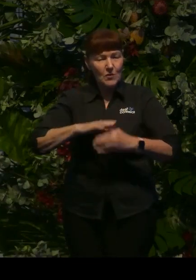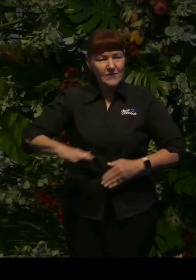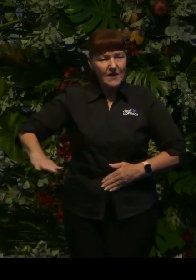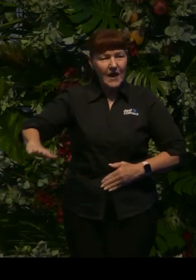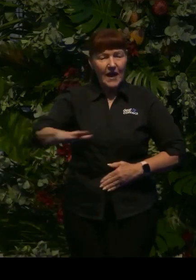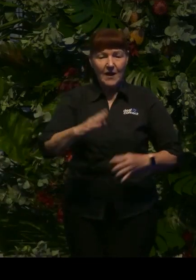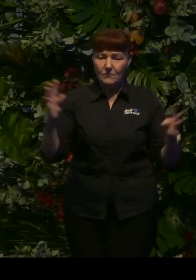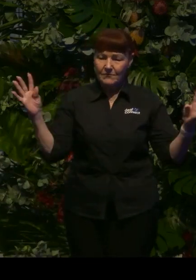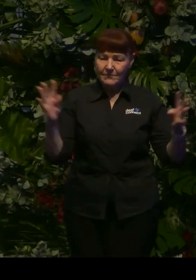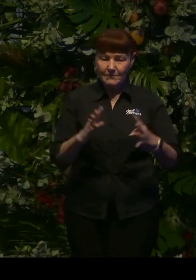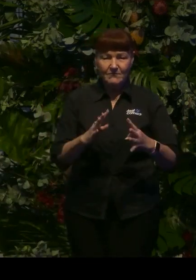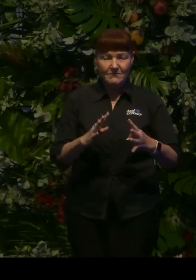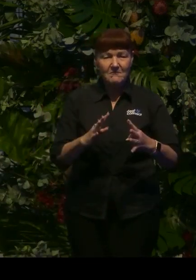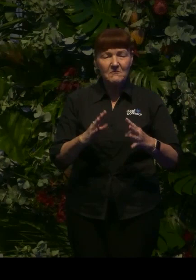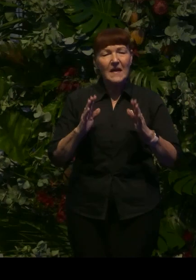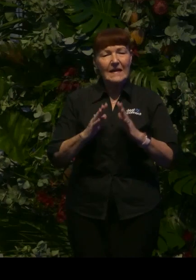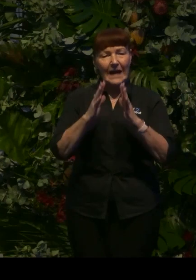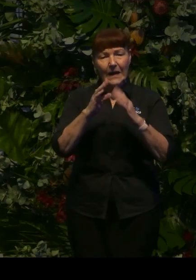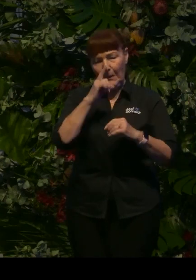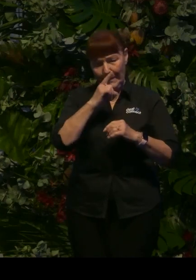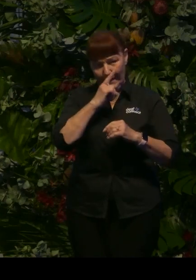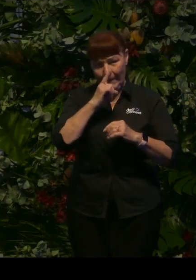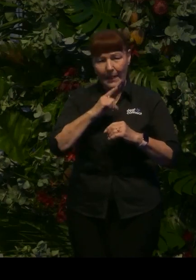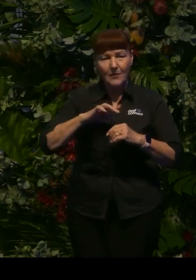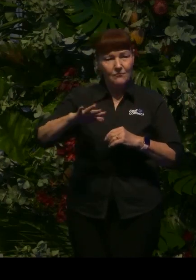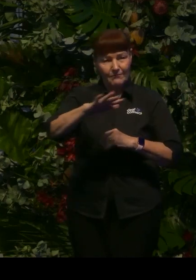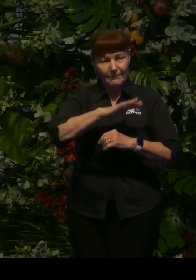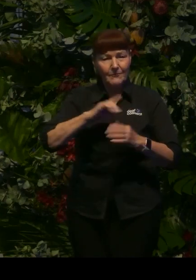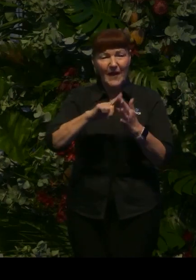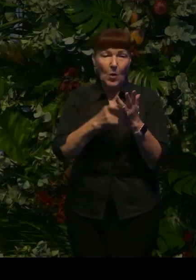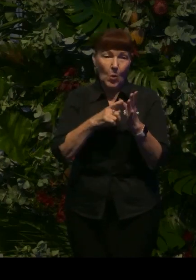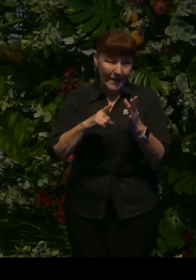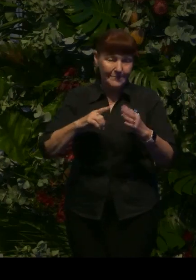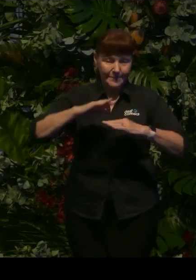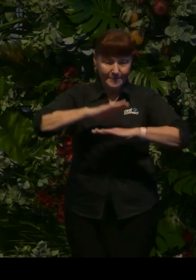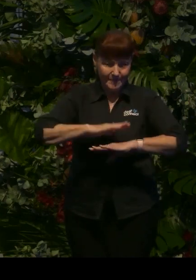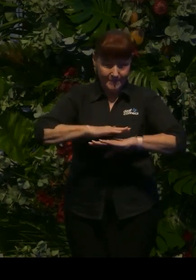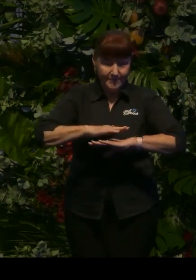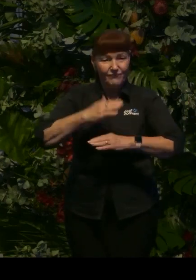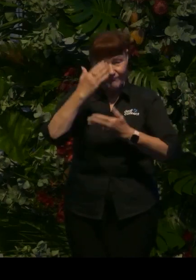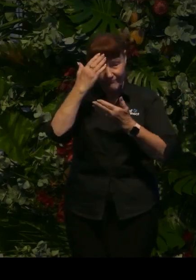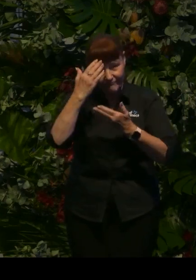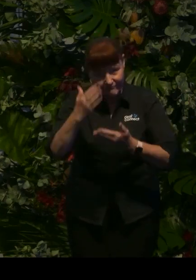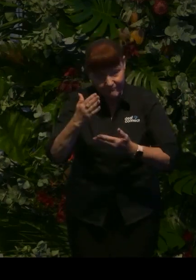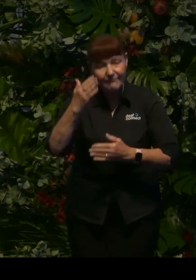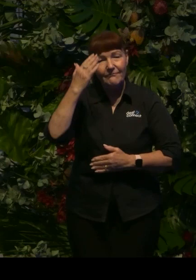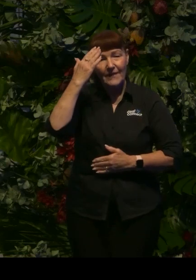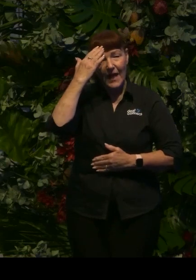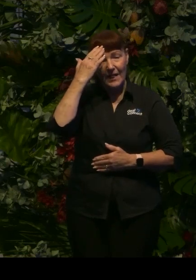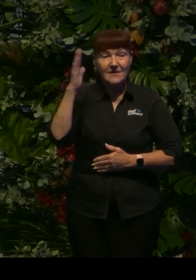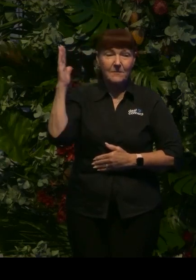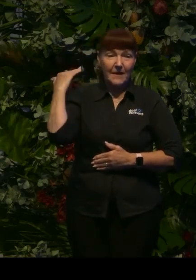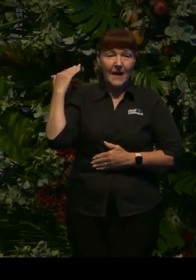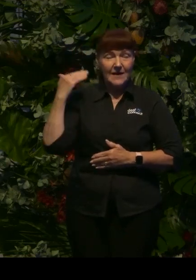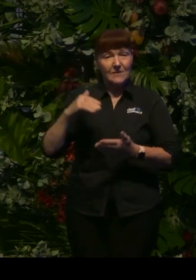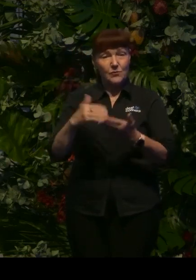here today, the Gadigal people of the Eora Nation, and I pay my respects to their elders, past and present. I also extend that respect to their